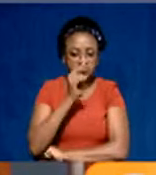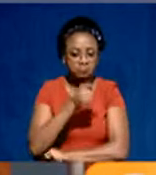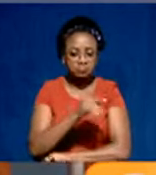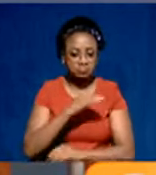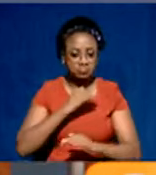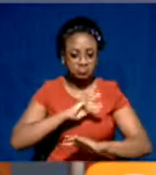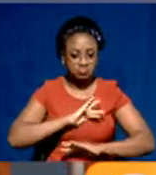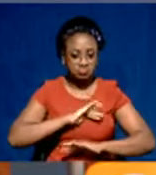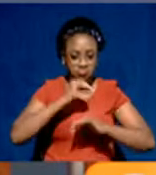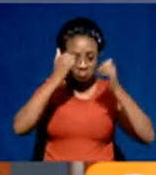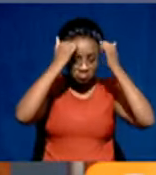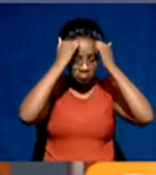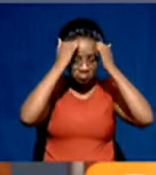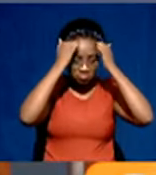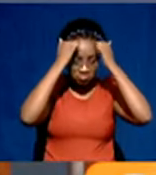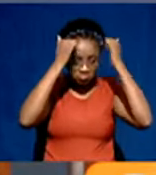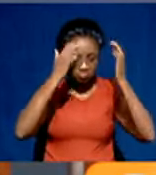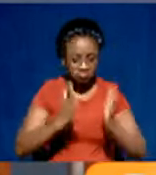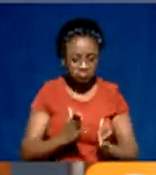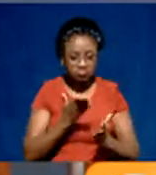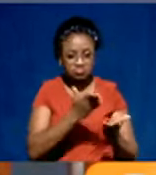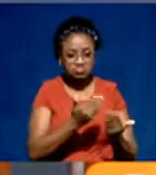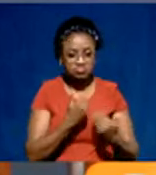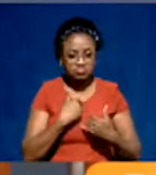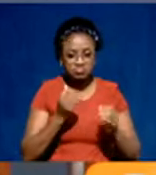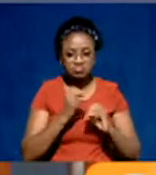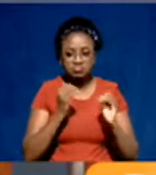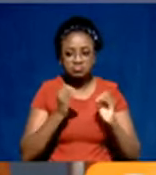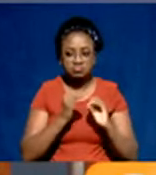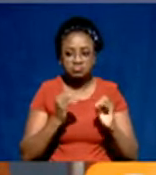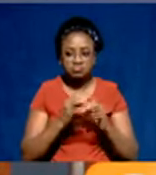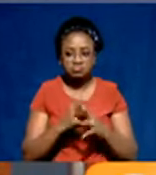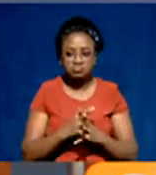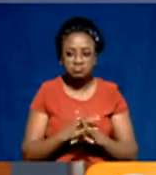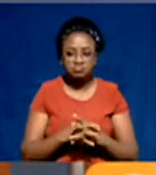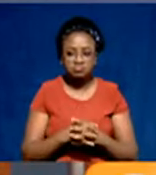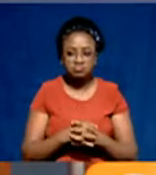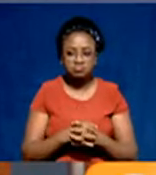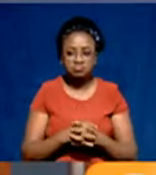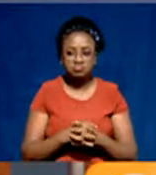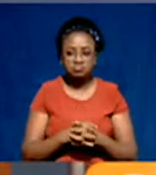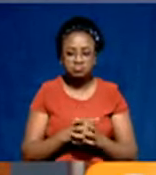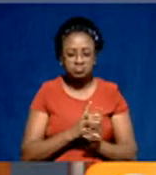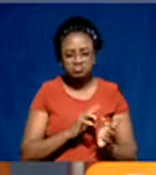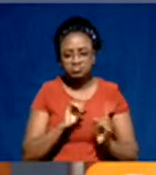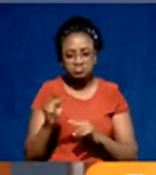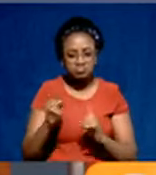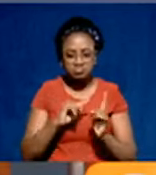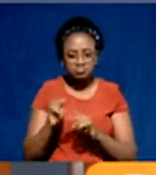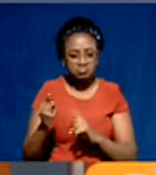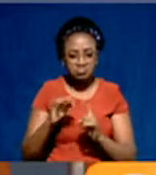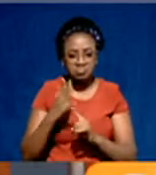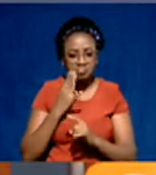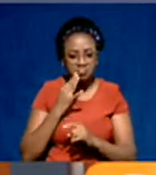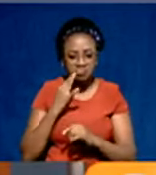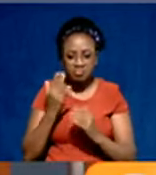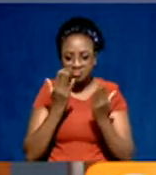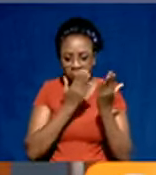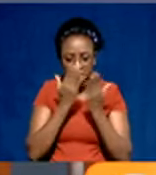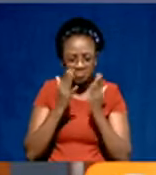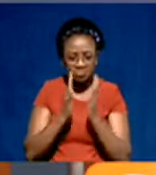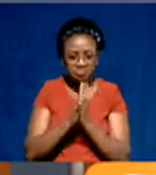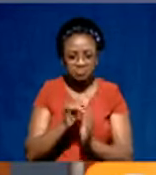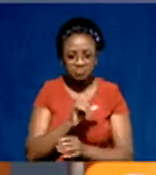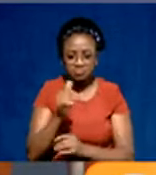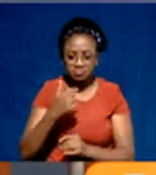there occasionally, not even occasionally, every day to study with the rest. And I was